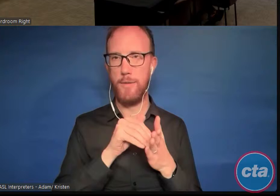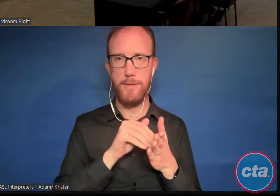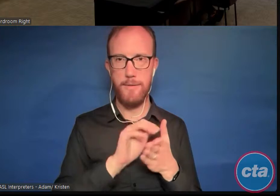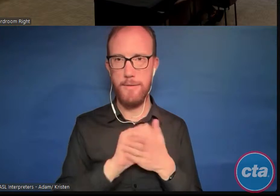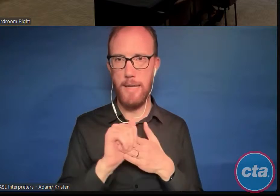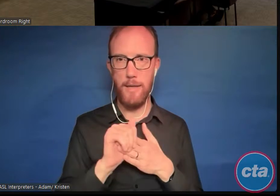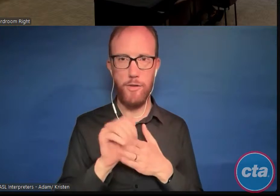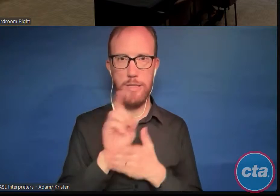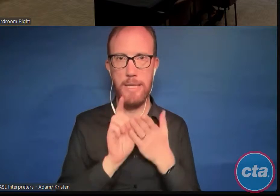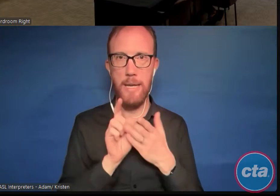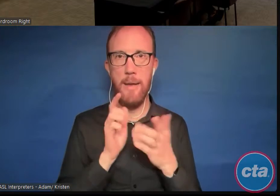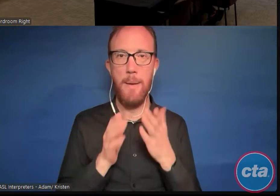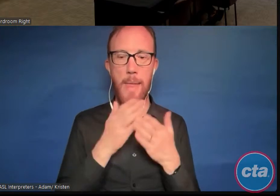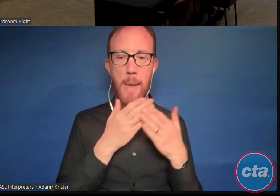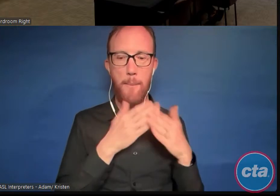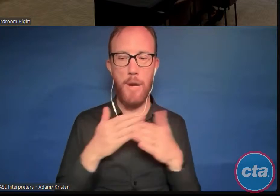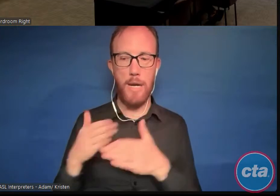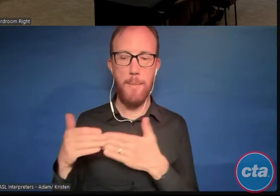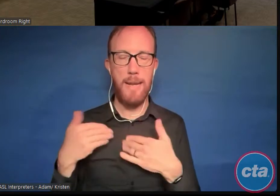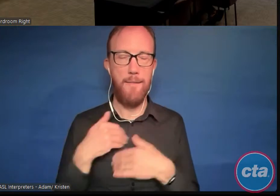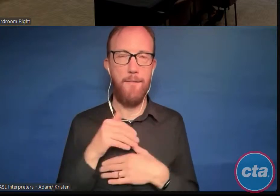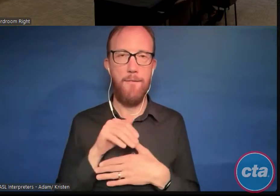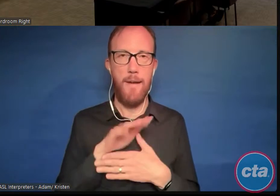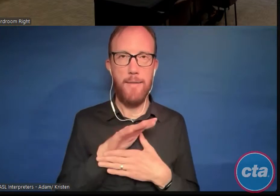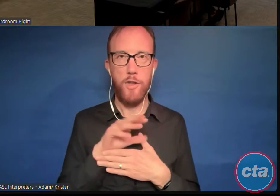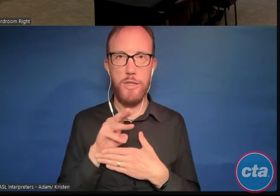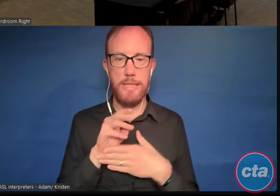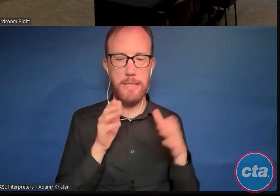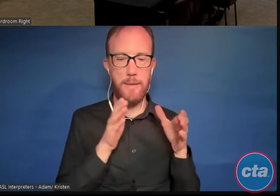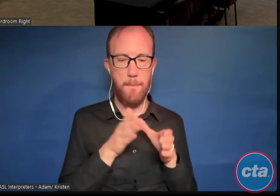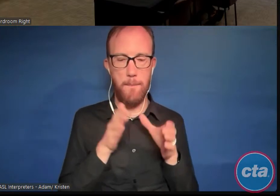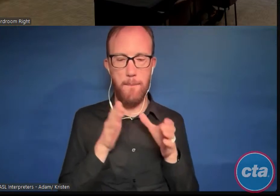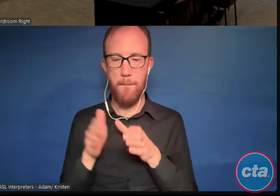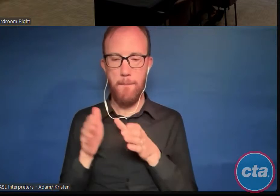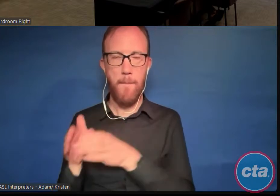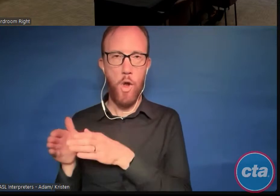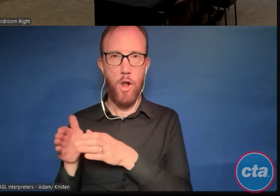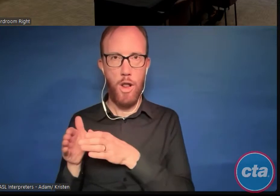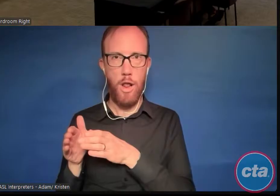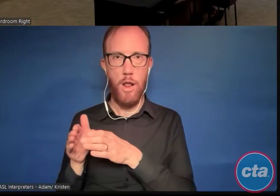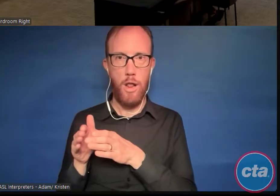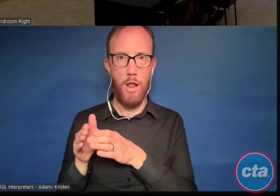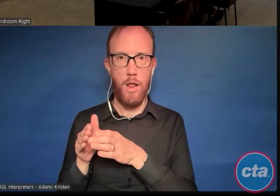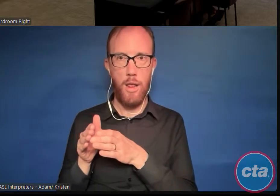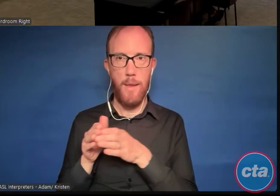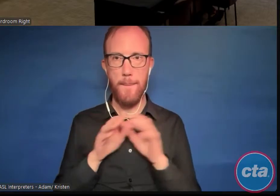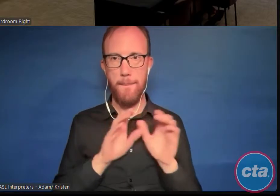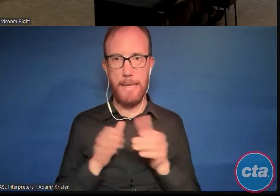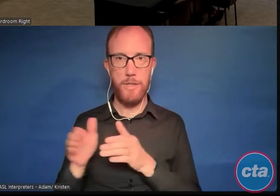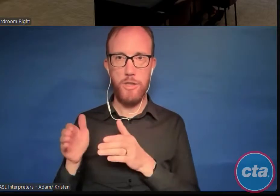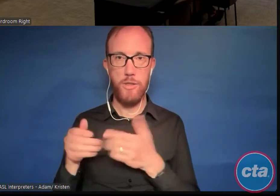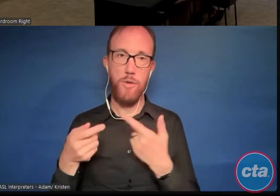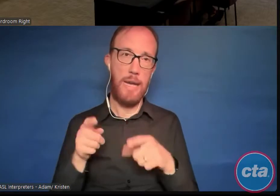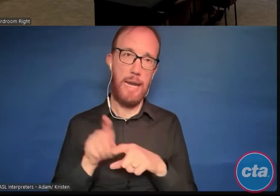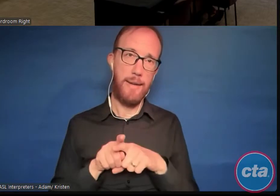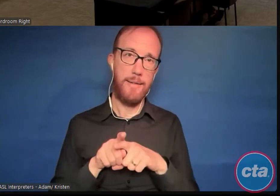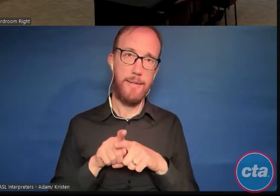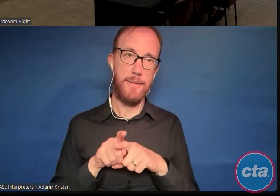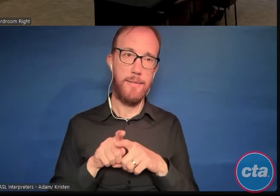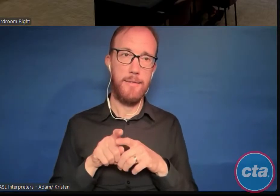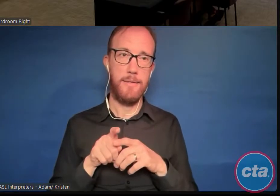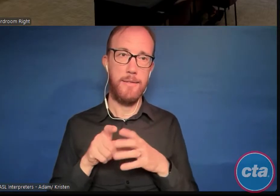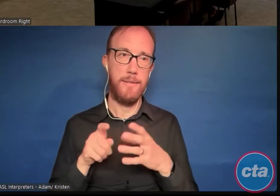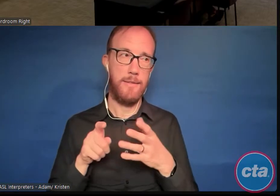discrete packages, which from a contracting management standpoint is the general, it's challenging because you've got 6 or 7